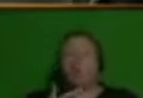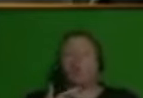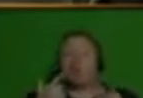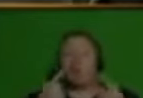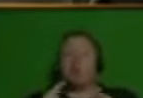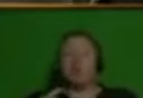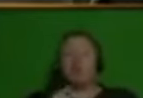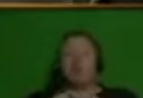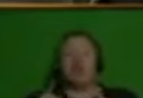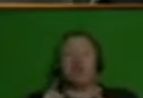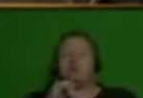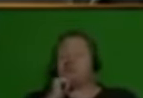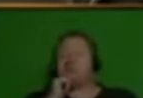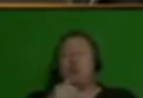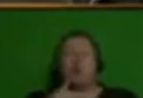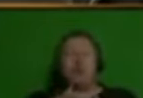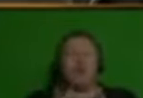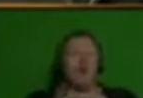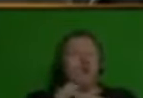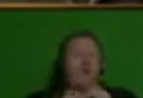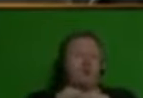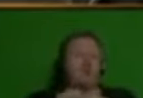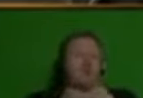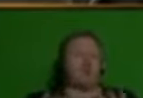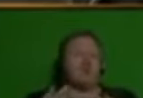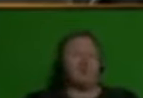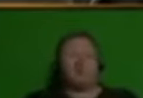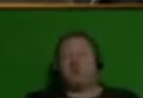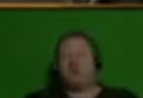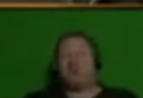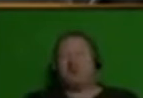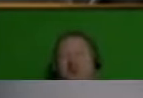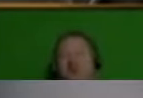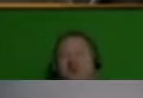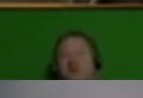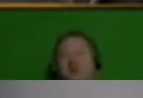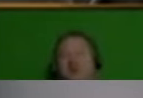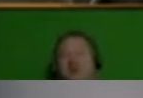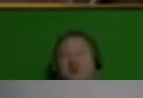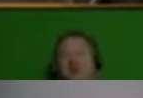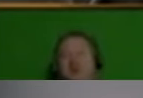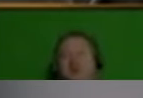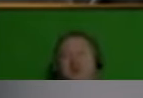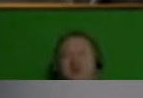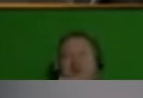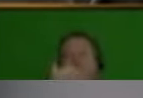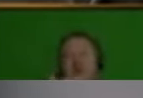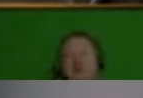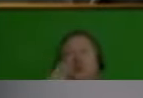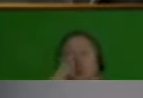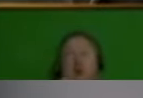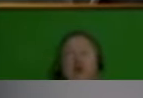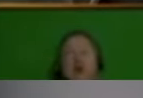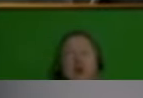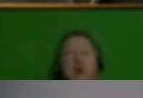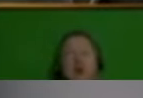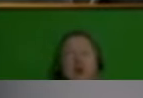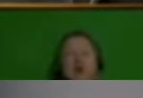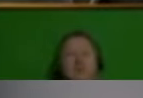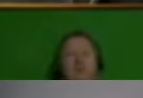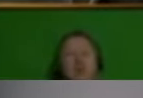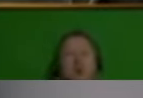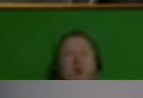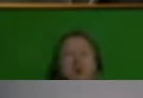no austerity measures or any spending cuts. At a stage, Honourable Chairperson, during this debate, I